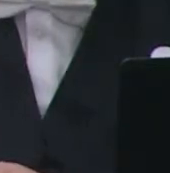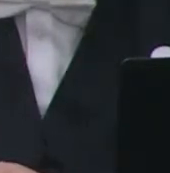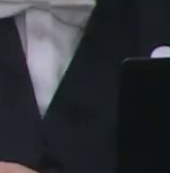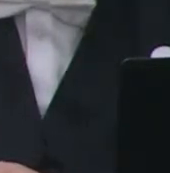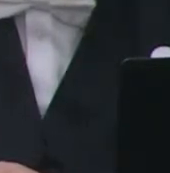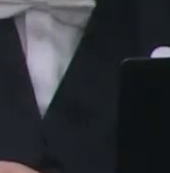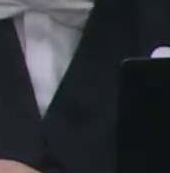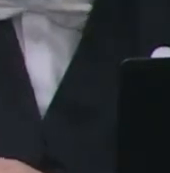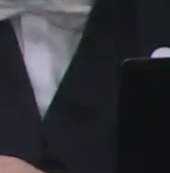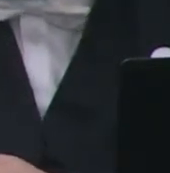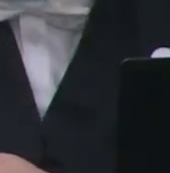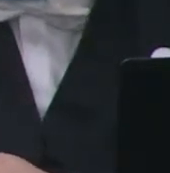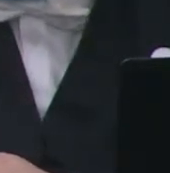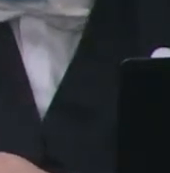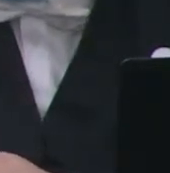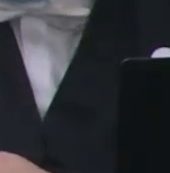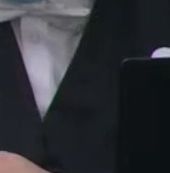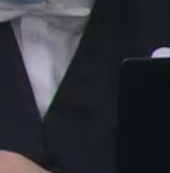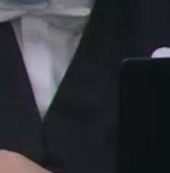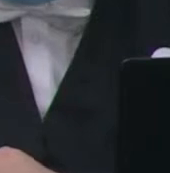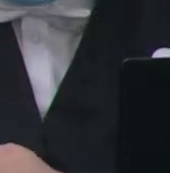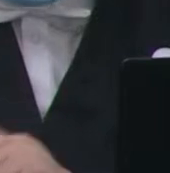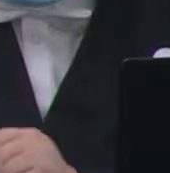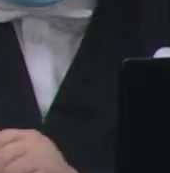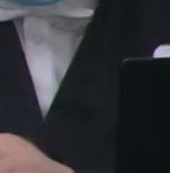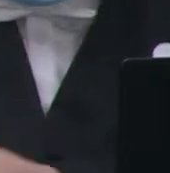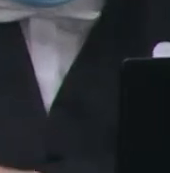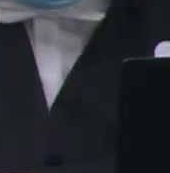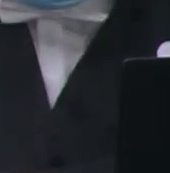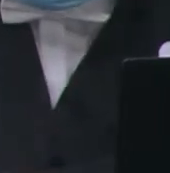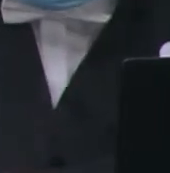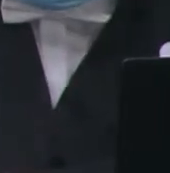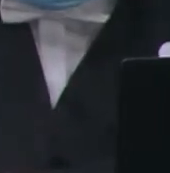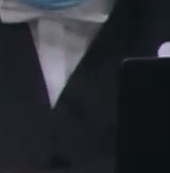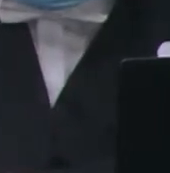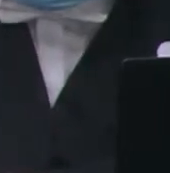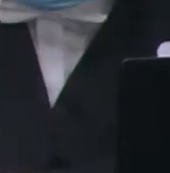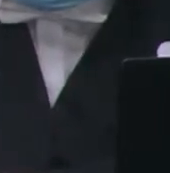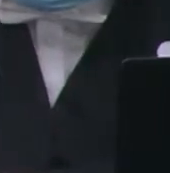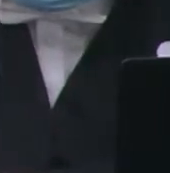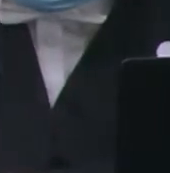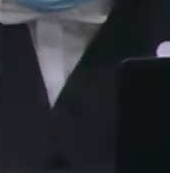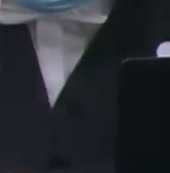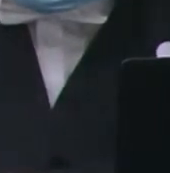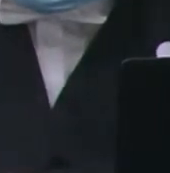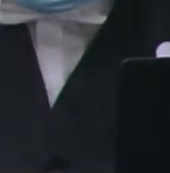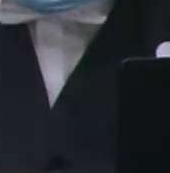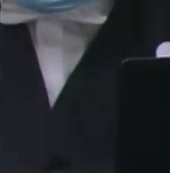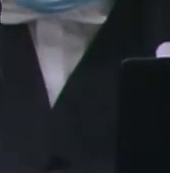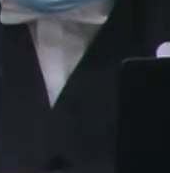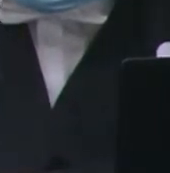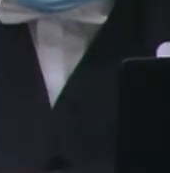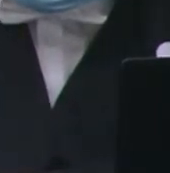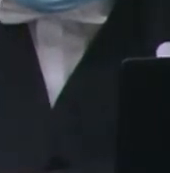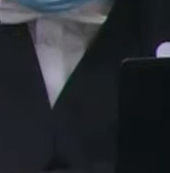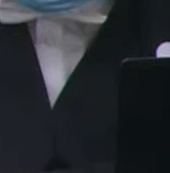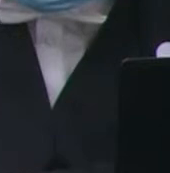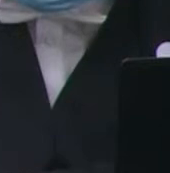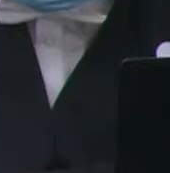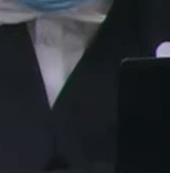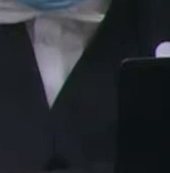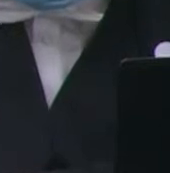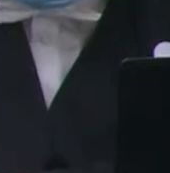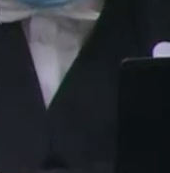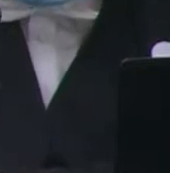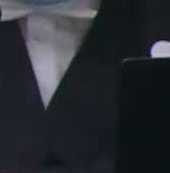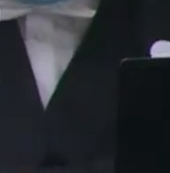else, what it will actually do is to ensure that there is universality and commonality